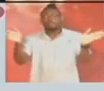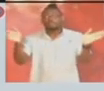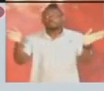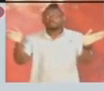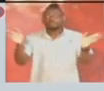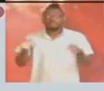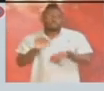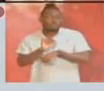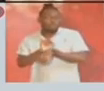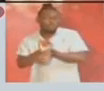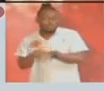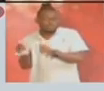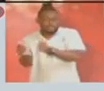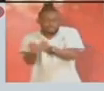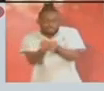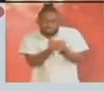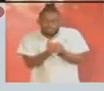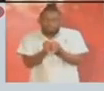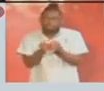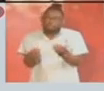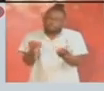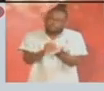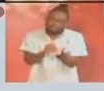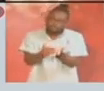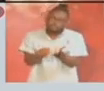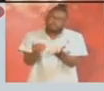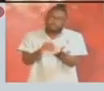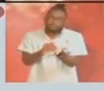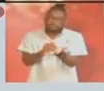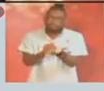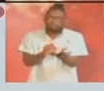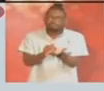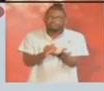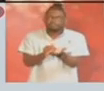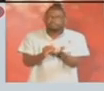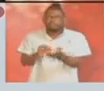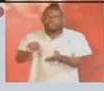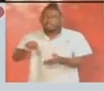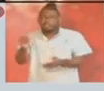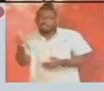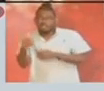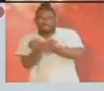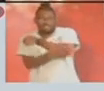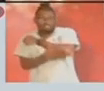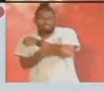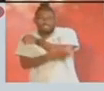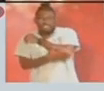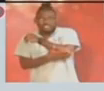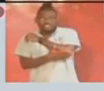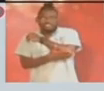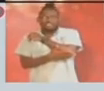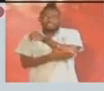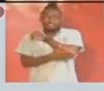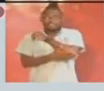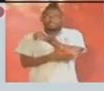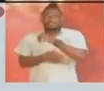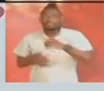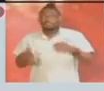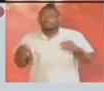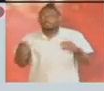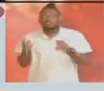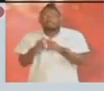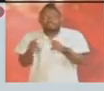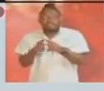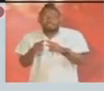once again. What countries are fighting around the world now are two things: the COVID virus